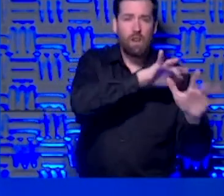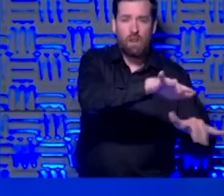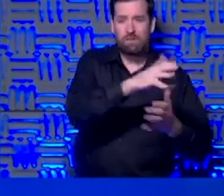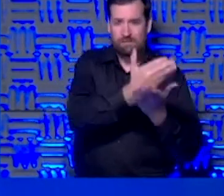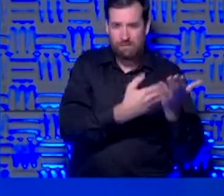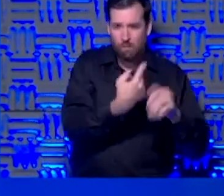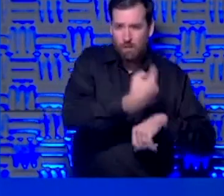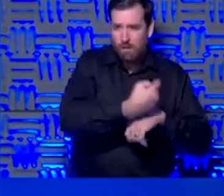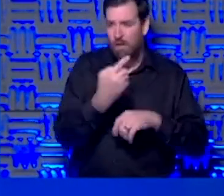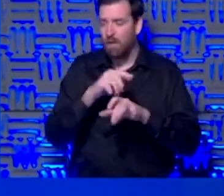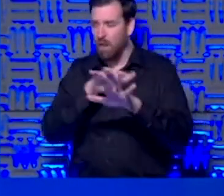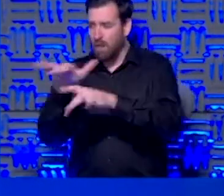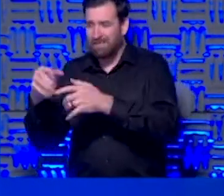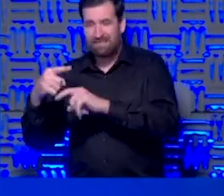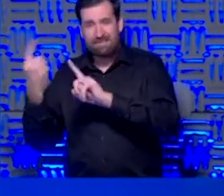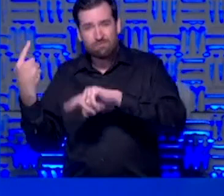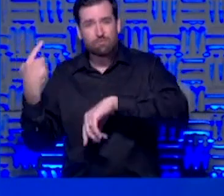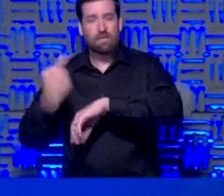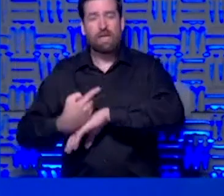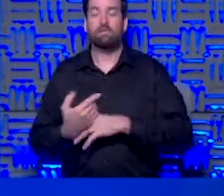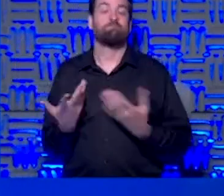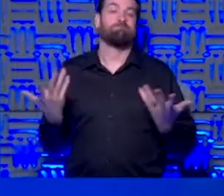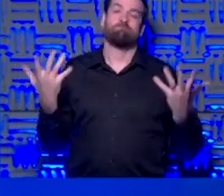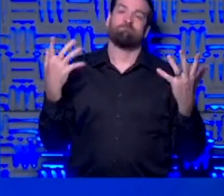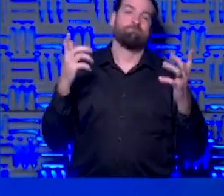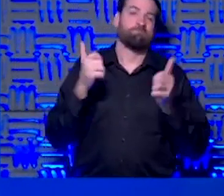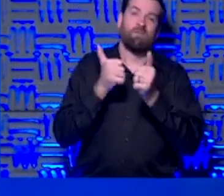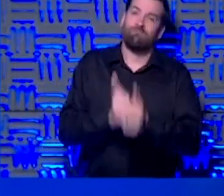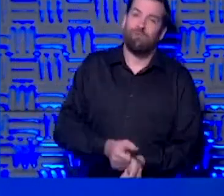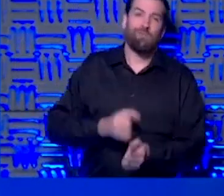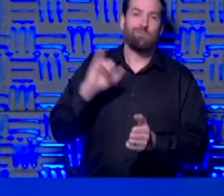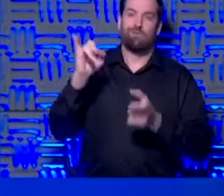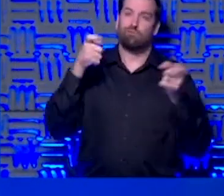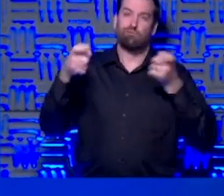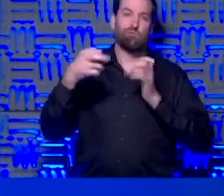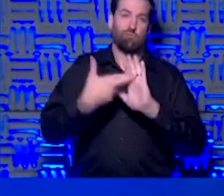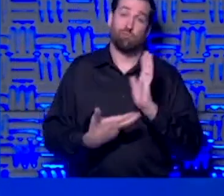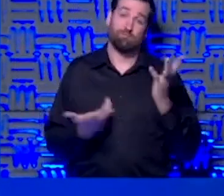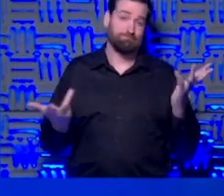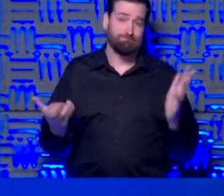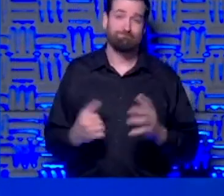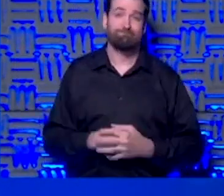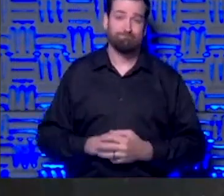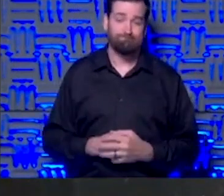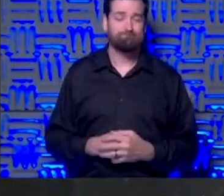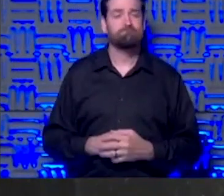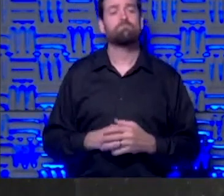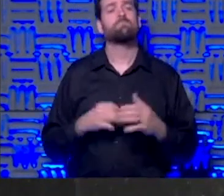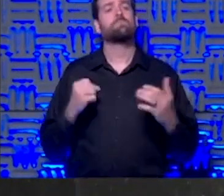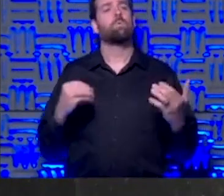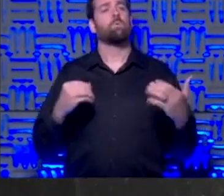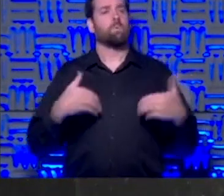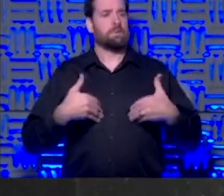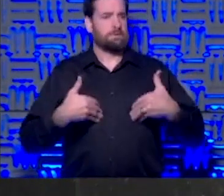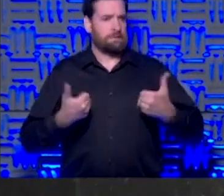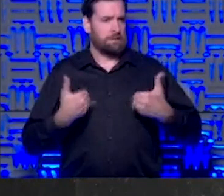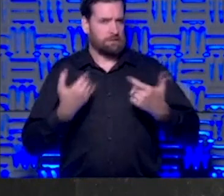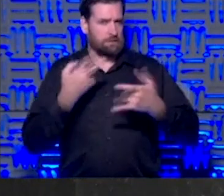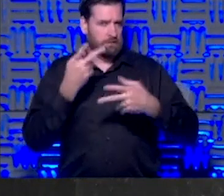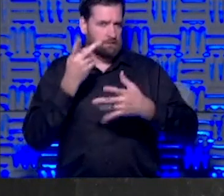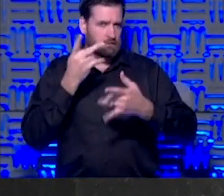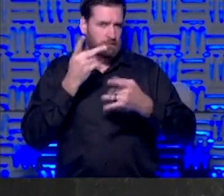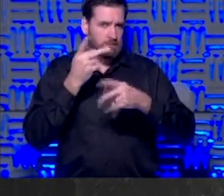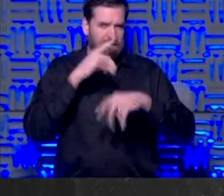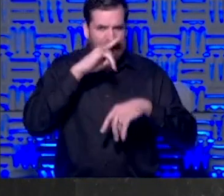it does make a difference if you follow those rules of infection control. So, how do we get young kids to keep a